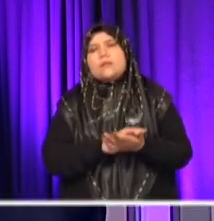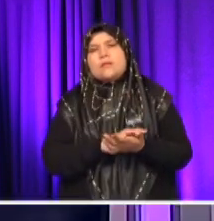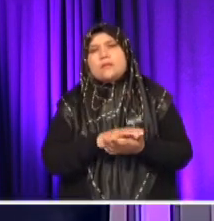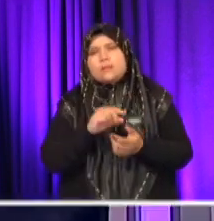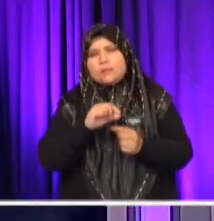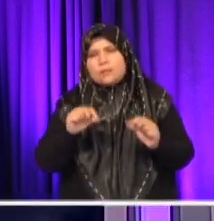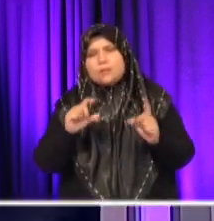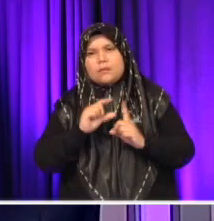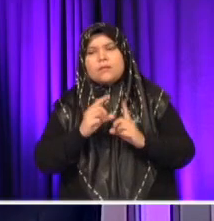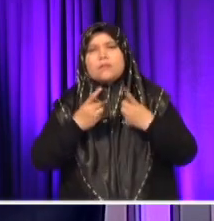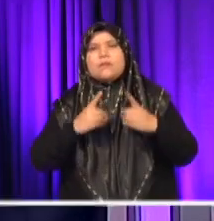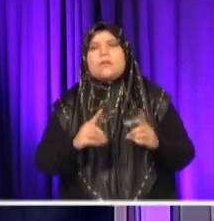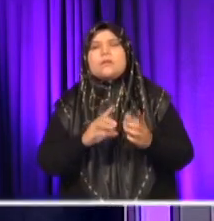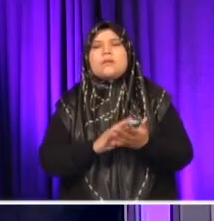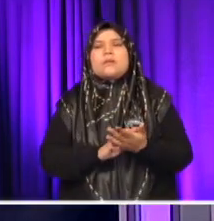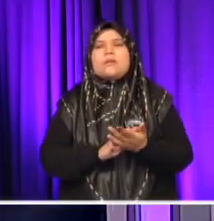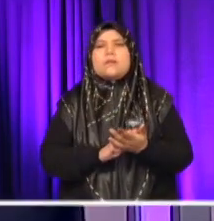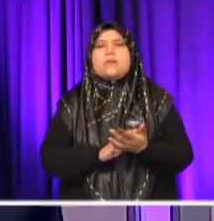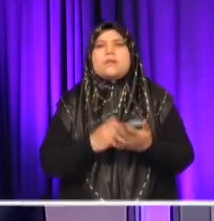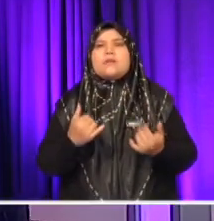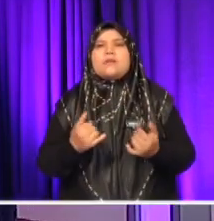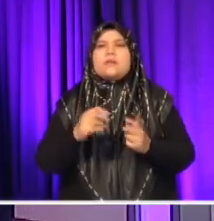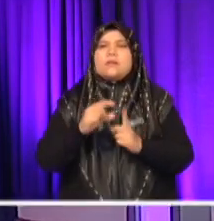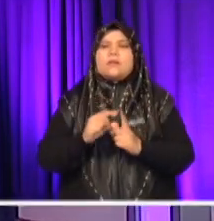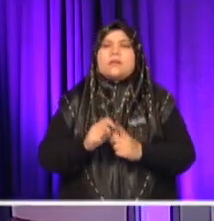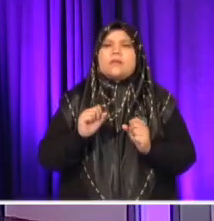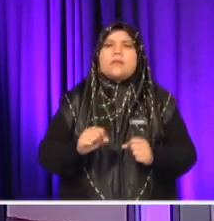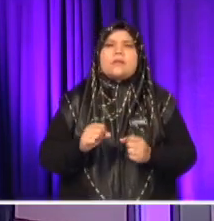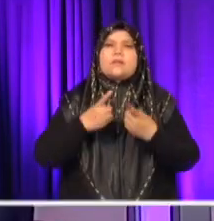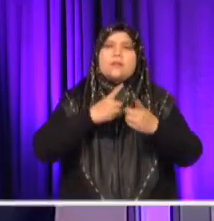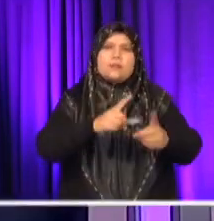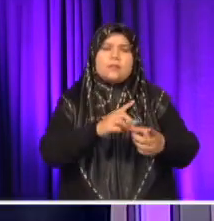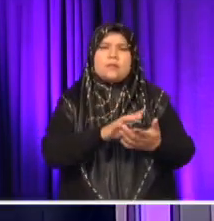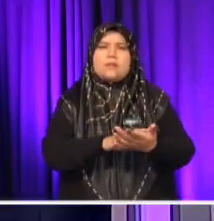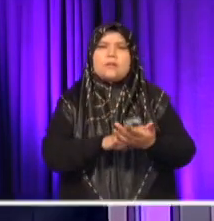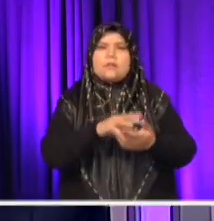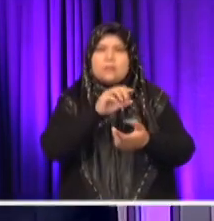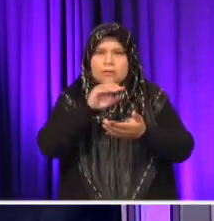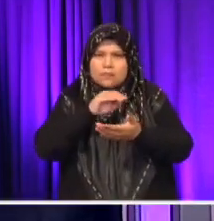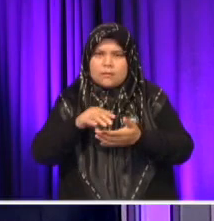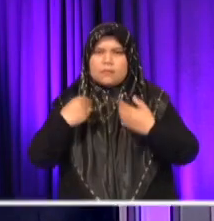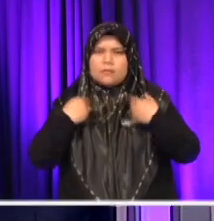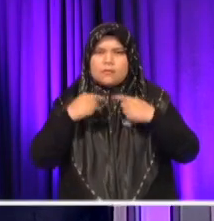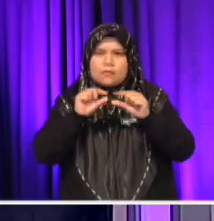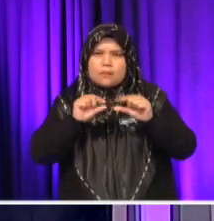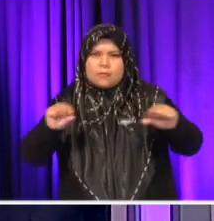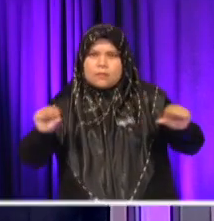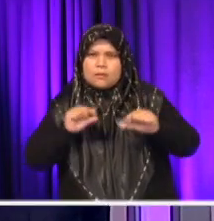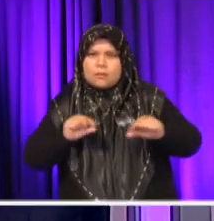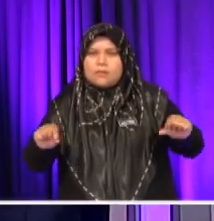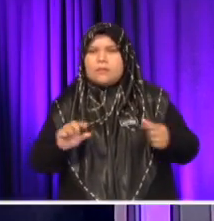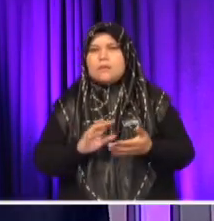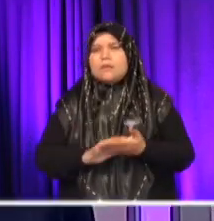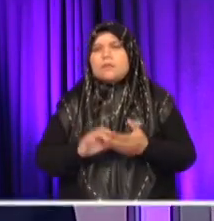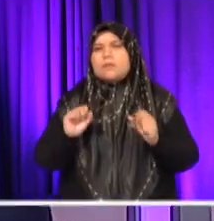to your friend, okay? So candidates can write their answers on the, in the space provided here. And then